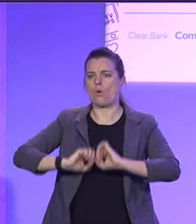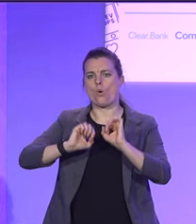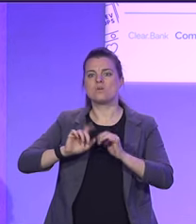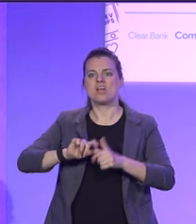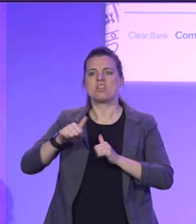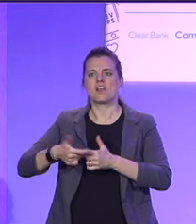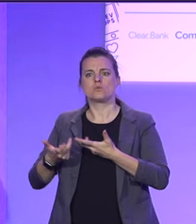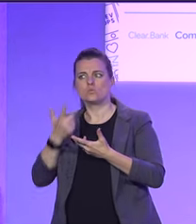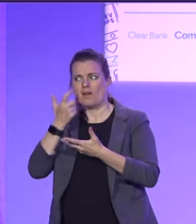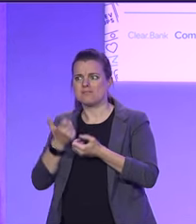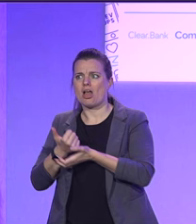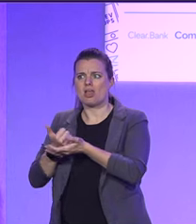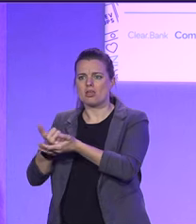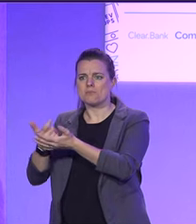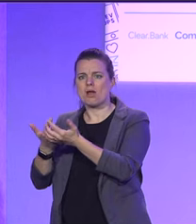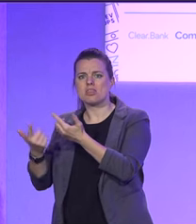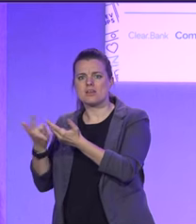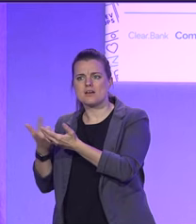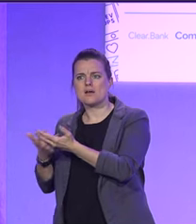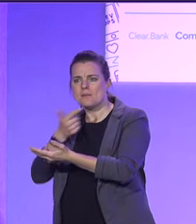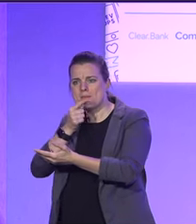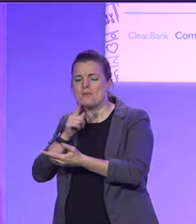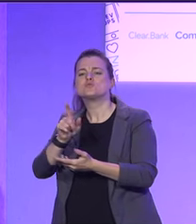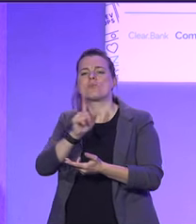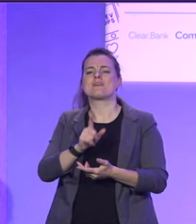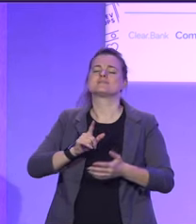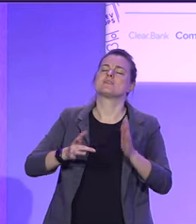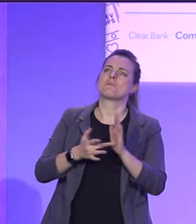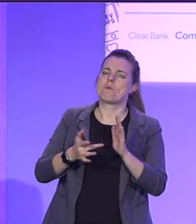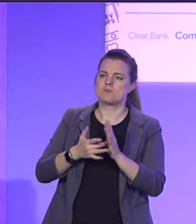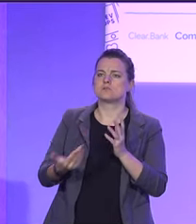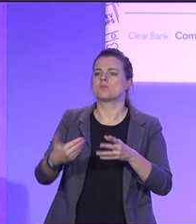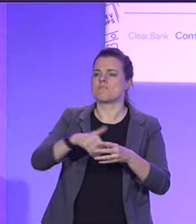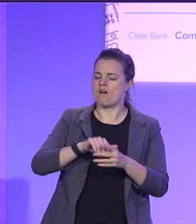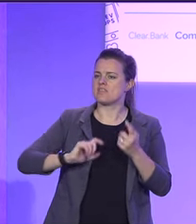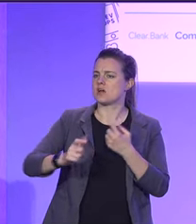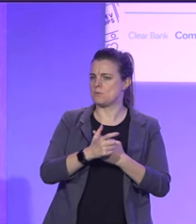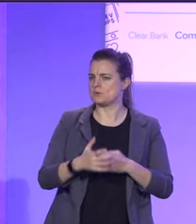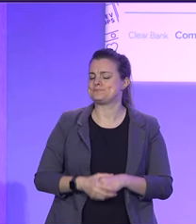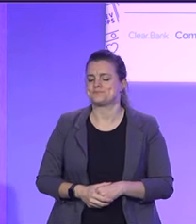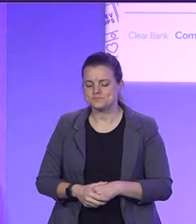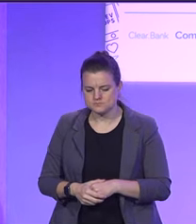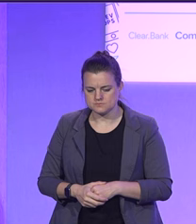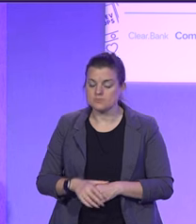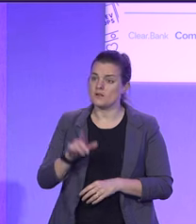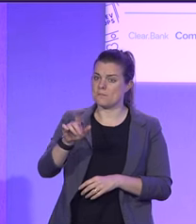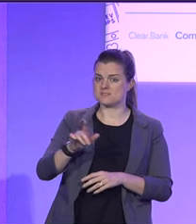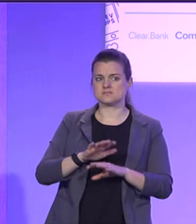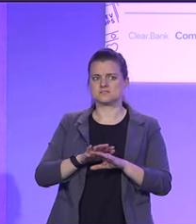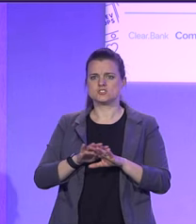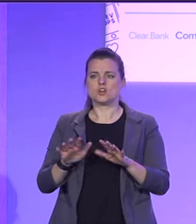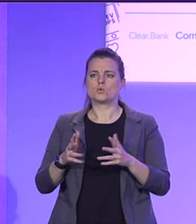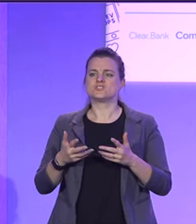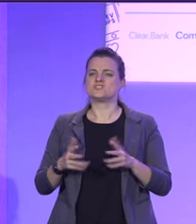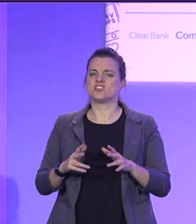mentorship, of writing, of getting involved in the community. I would also say that don't only look at the